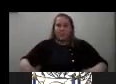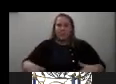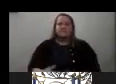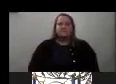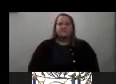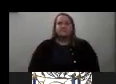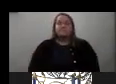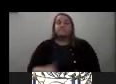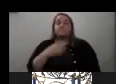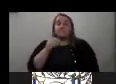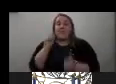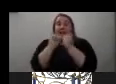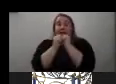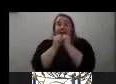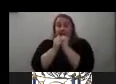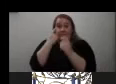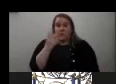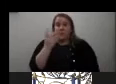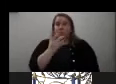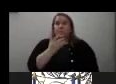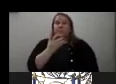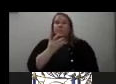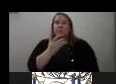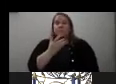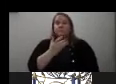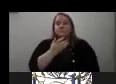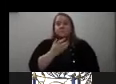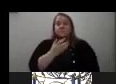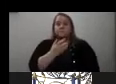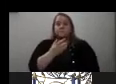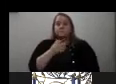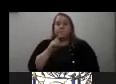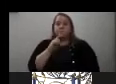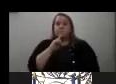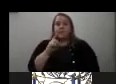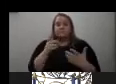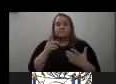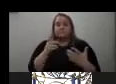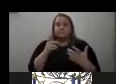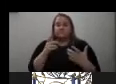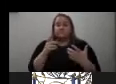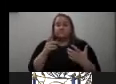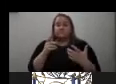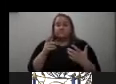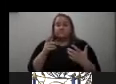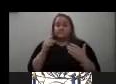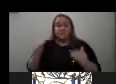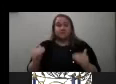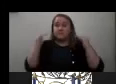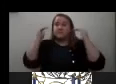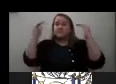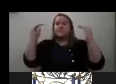And the athleticism in Ruby as well is on a completely other level. And we